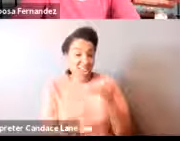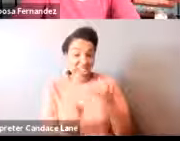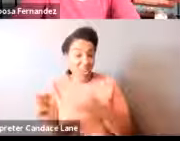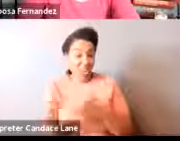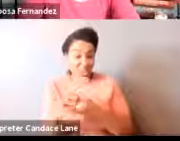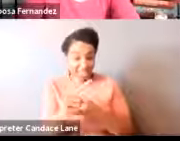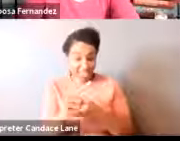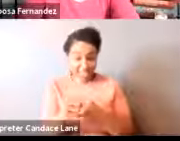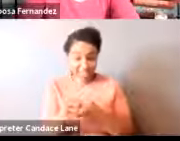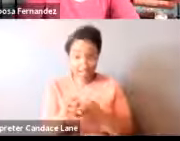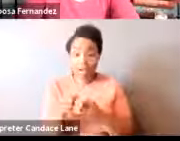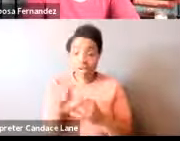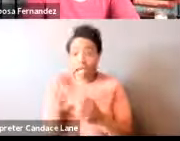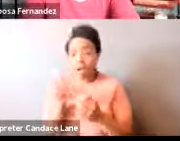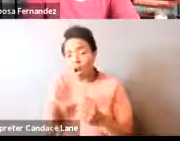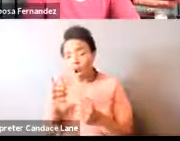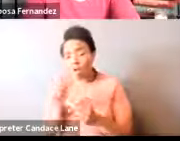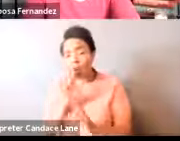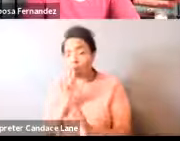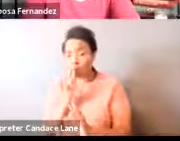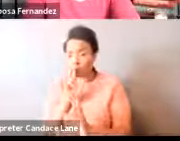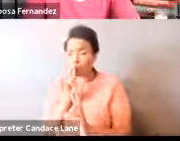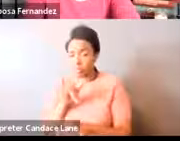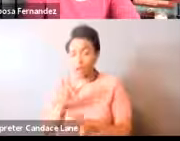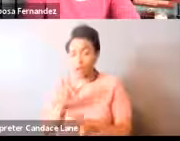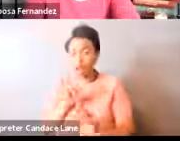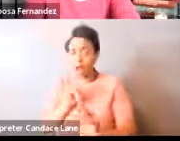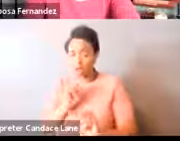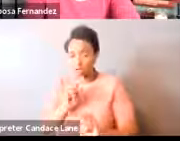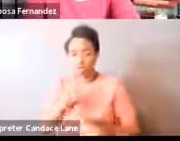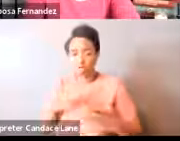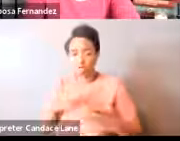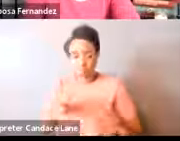the recording of the event and